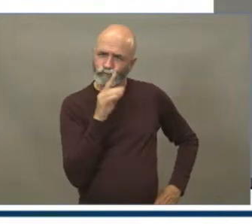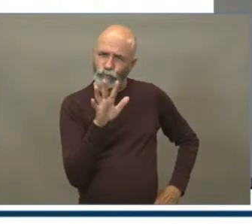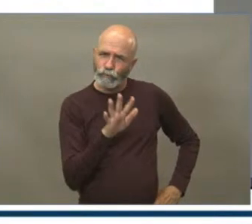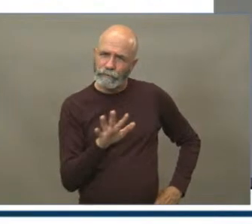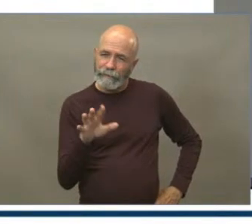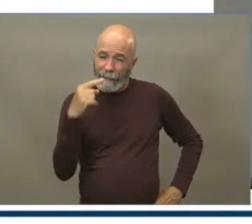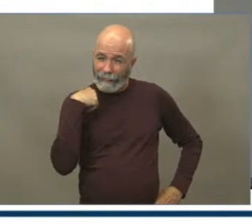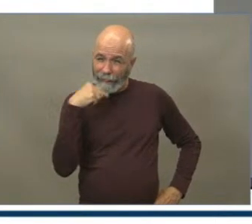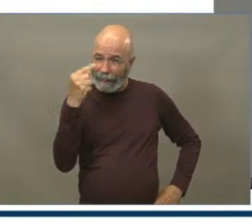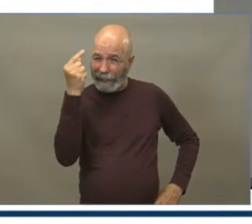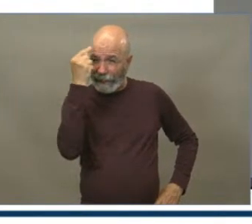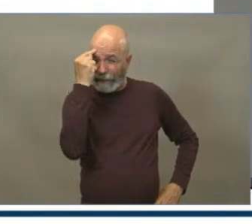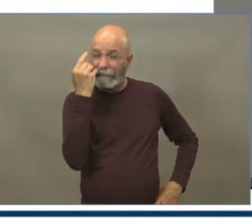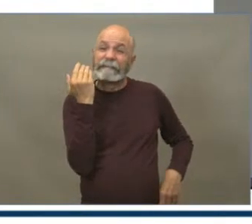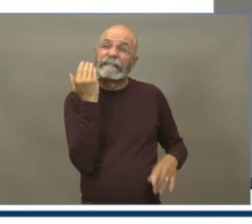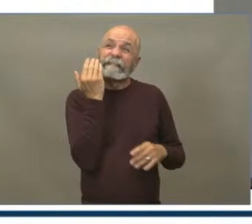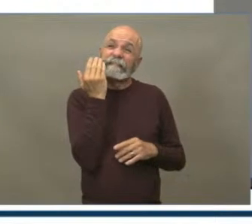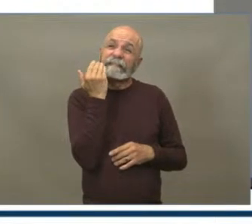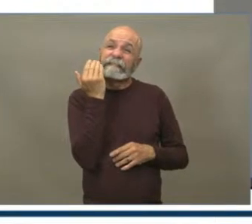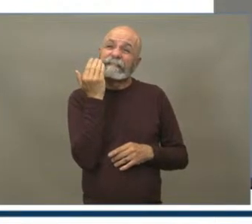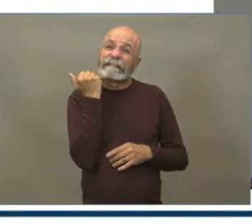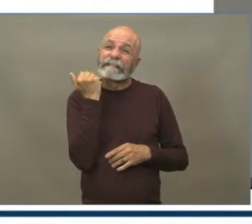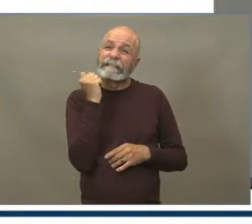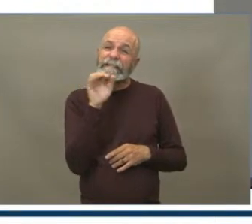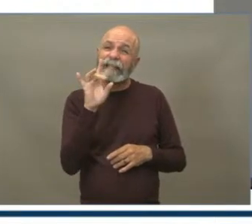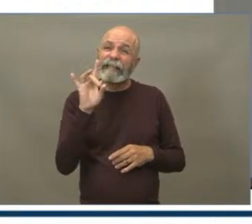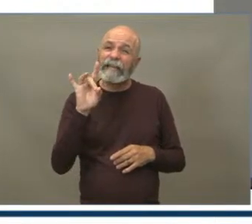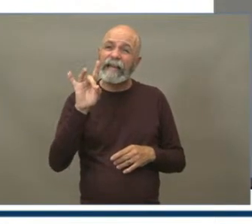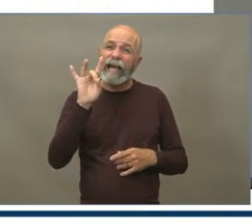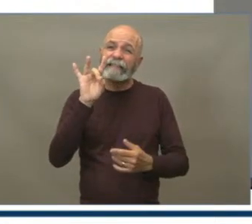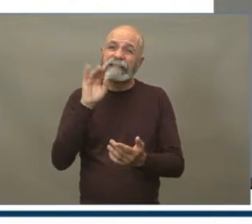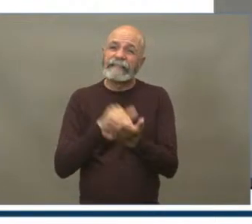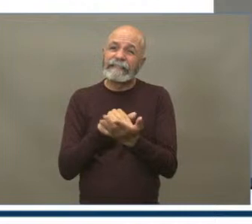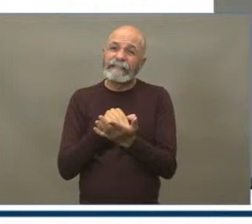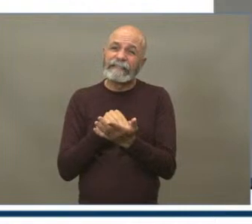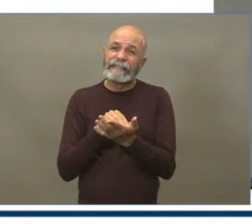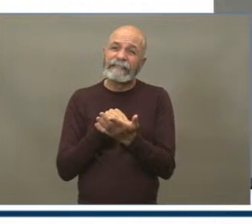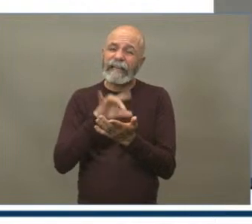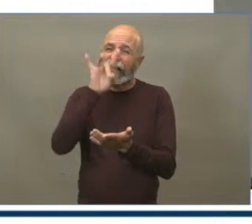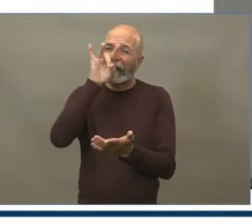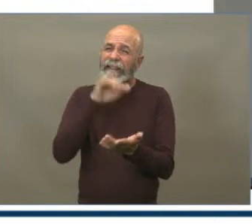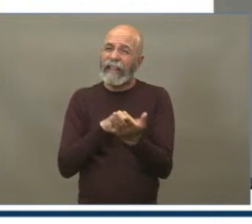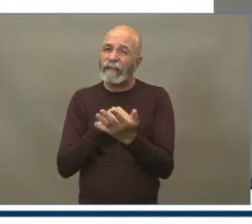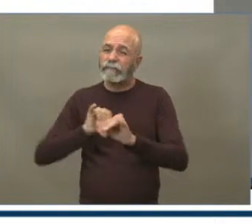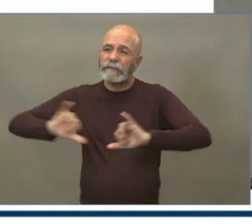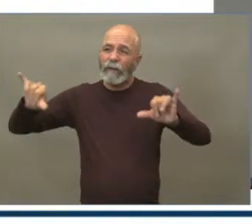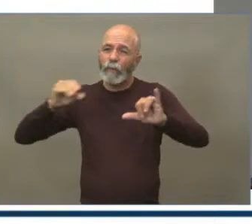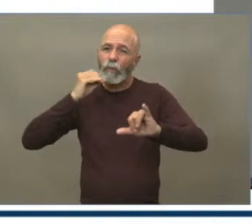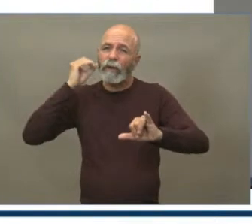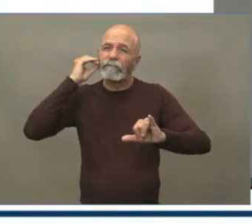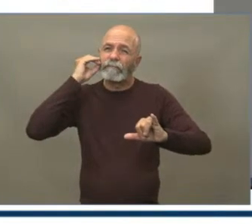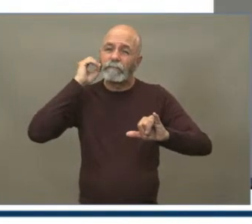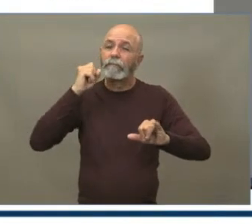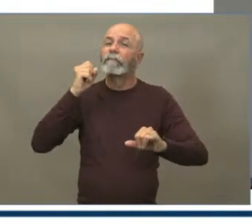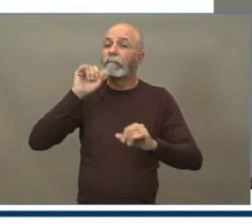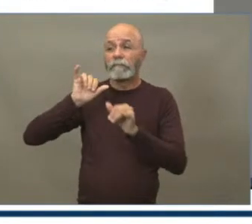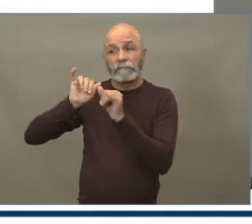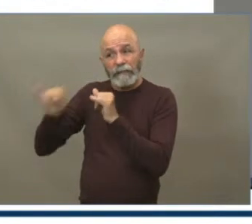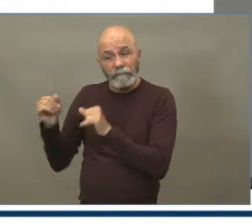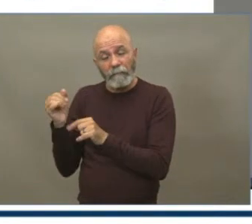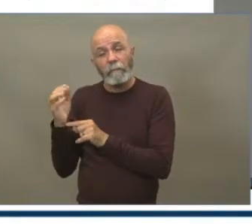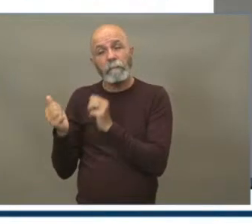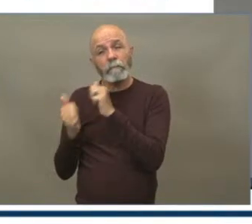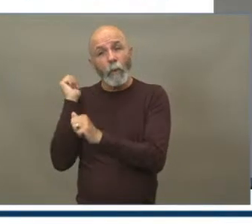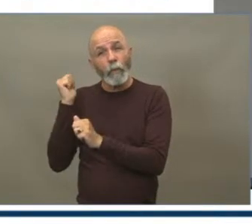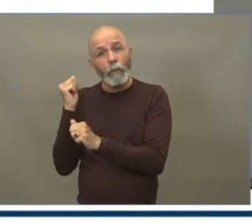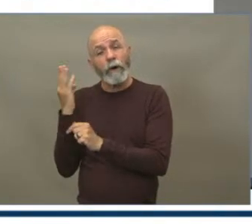today. We're probably still in that range, if not a bit more, because we've had many people isolate, then they're isolating for